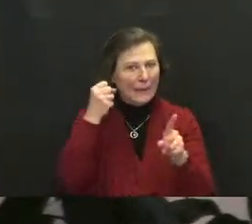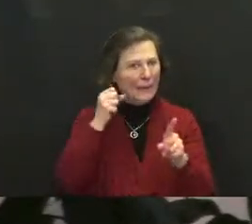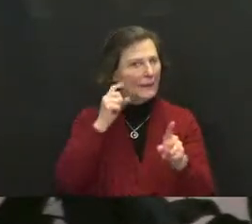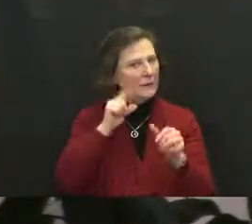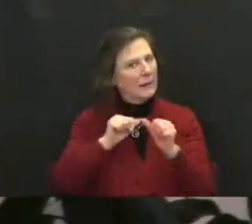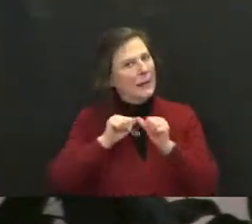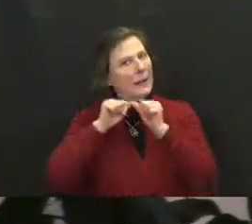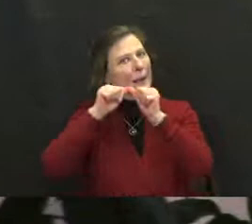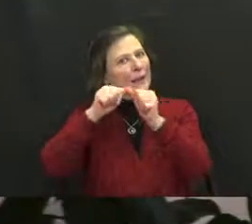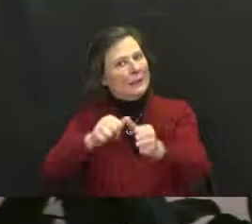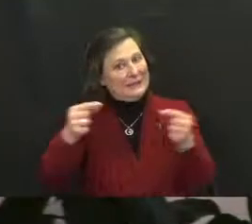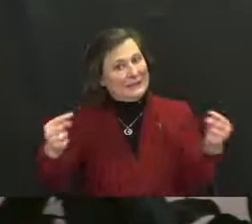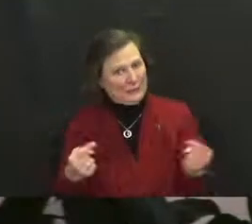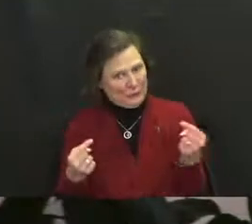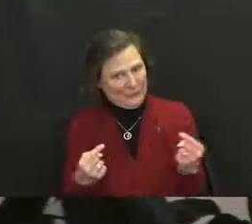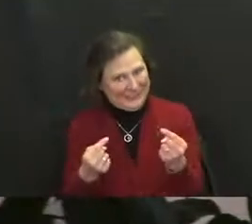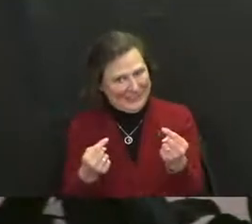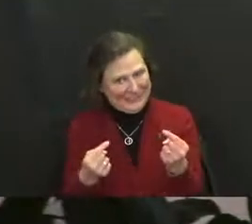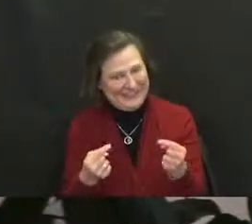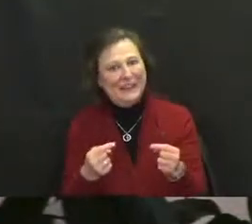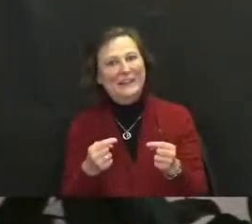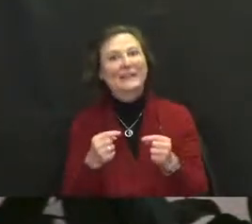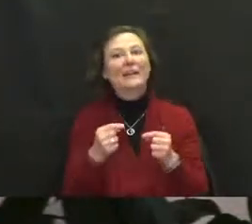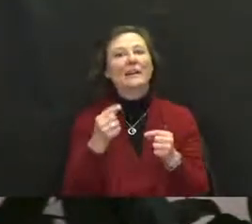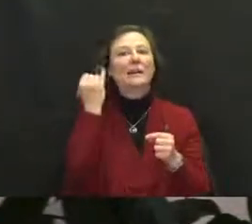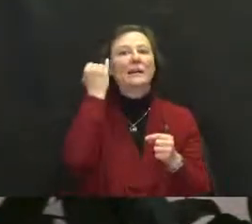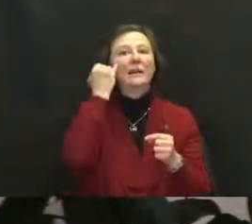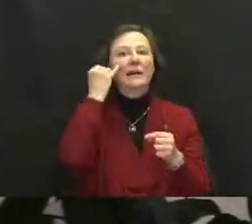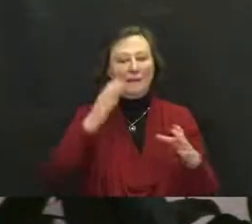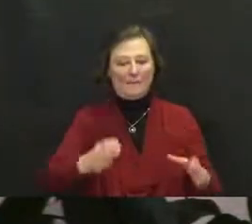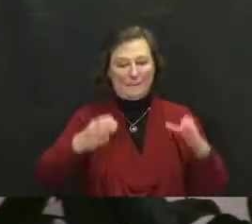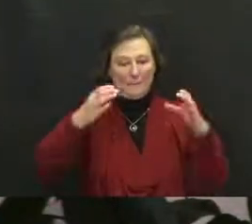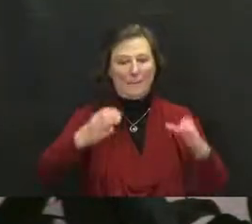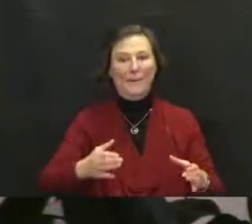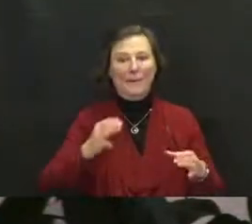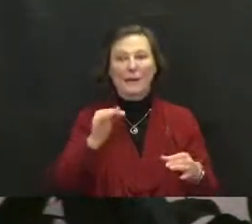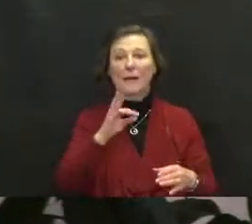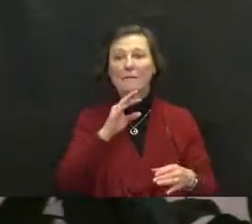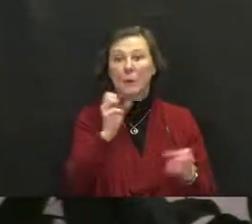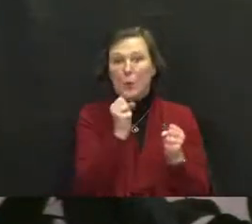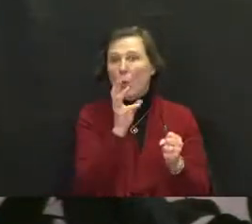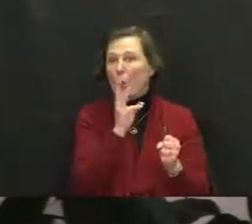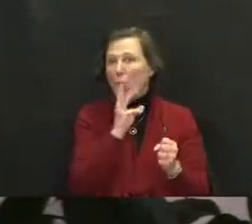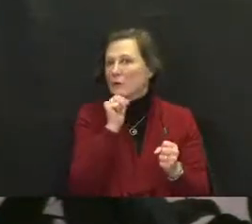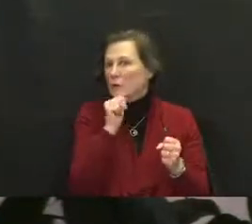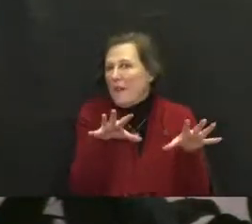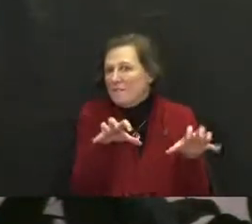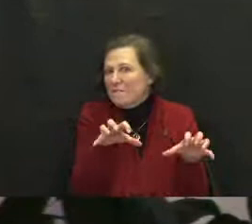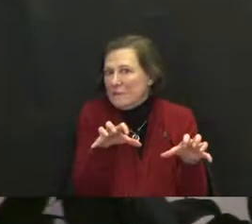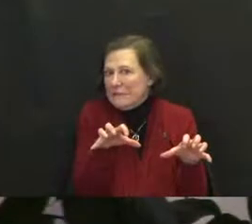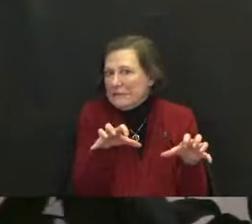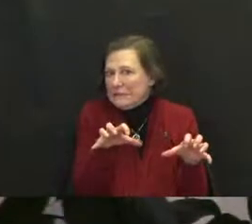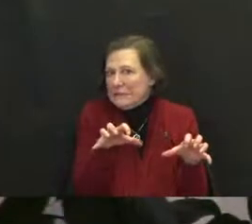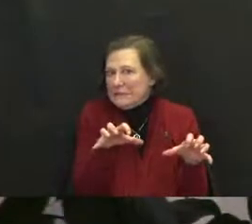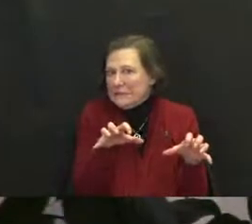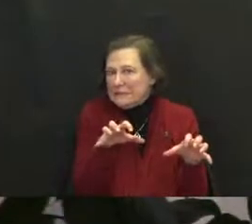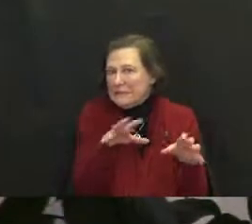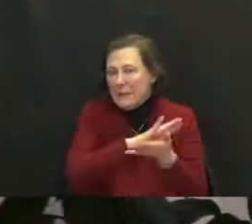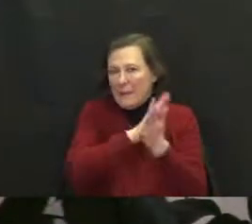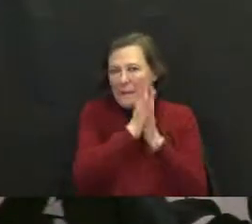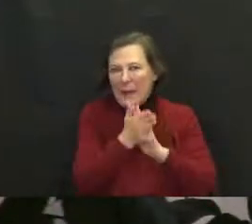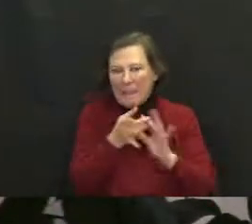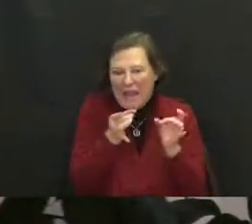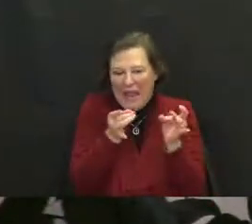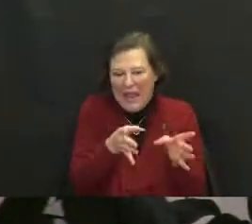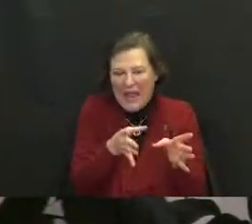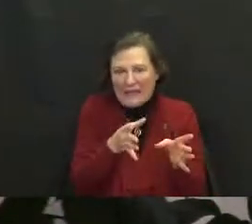permanent injury, that is, if the bucket of cold water doesn't freeze into hatred